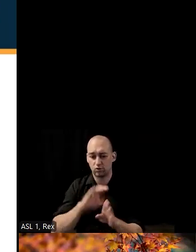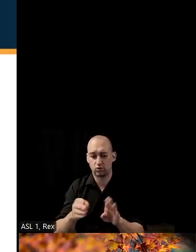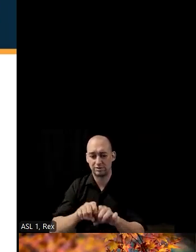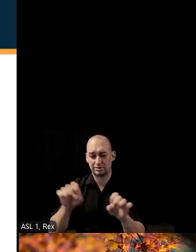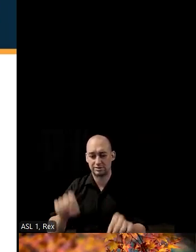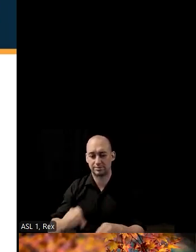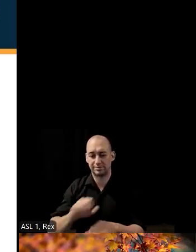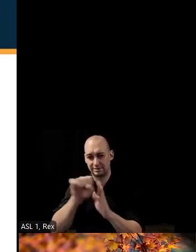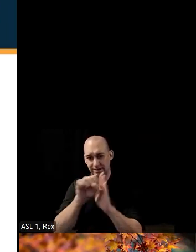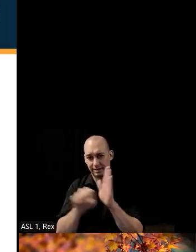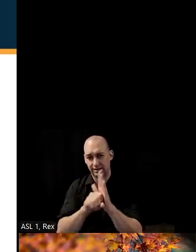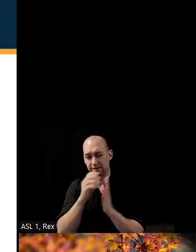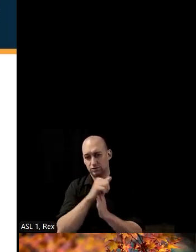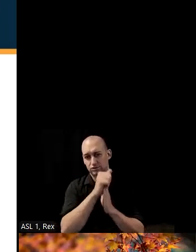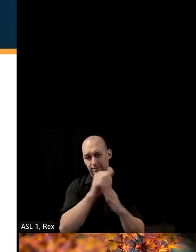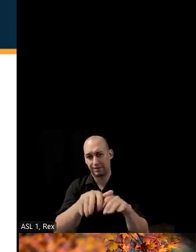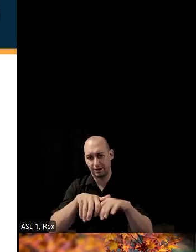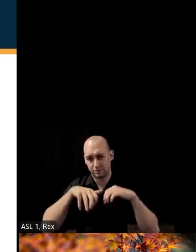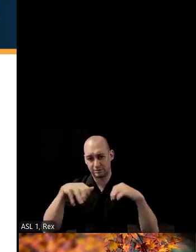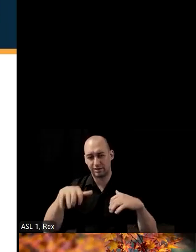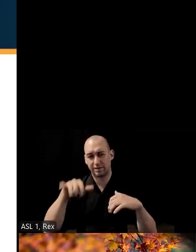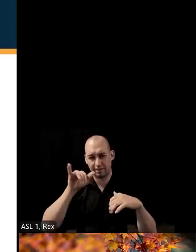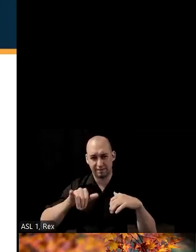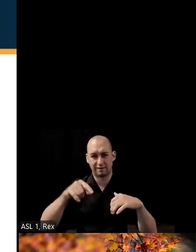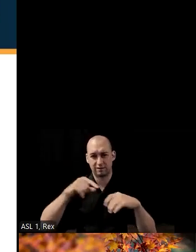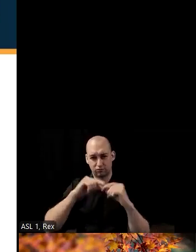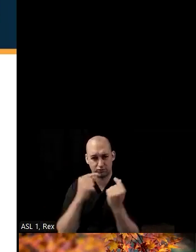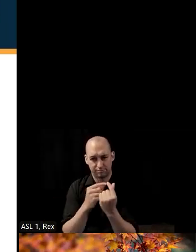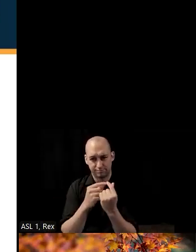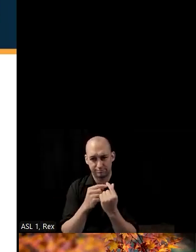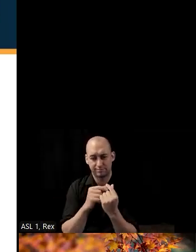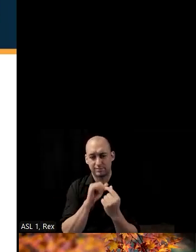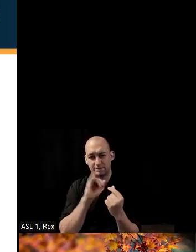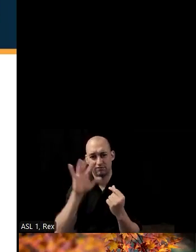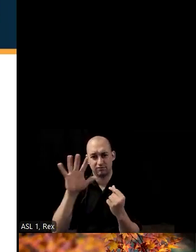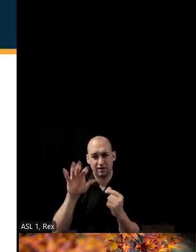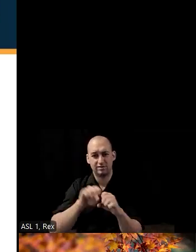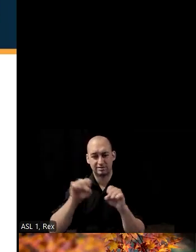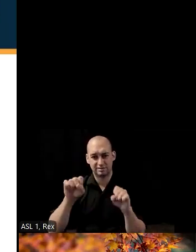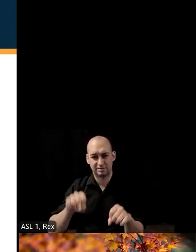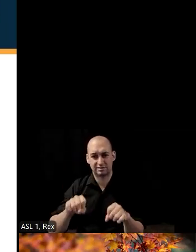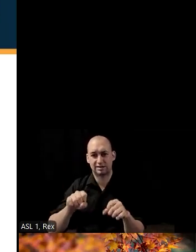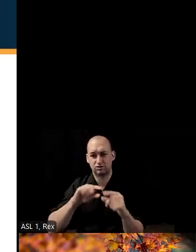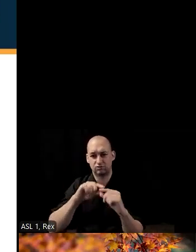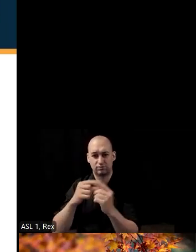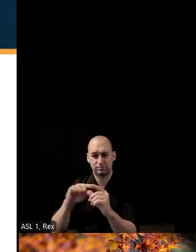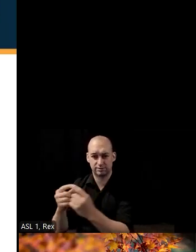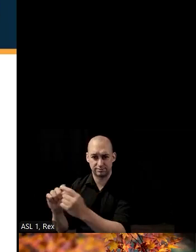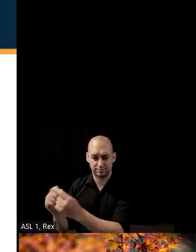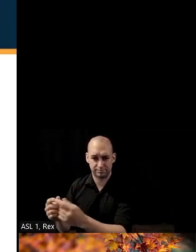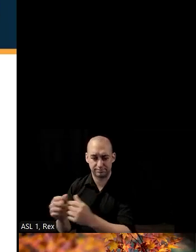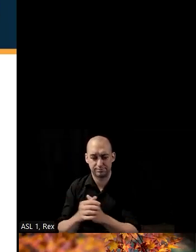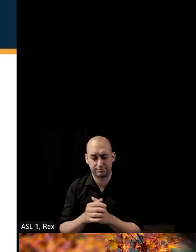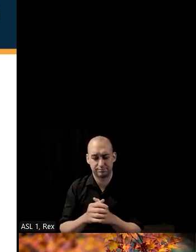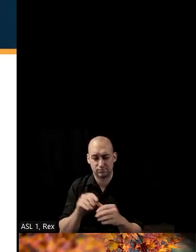Leadership Council. So this State Leadership Council consists of 5 state entities that provide